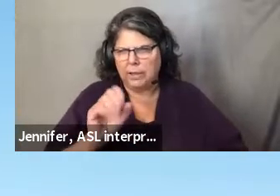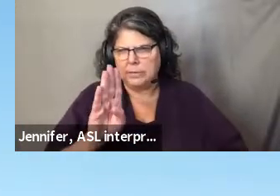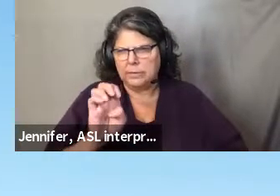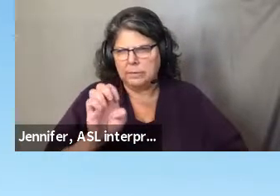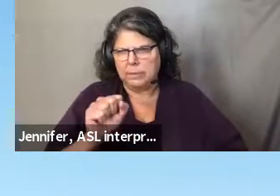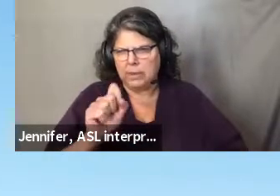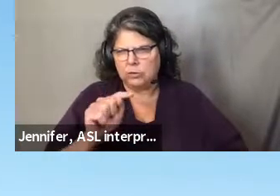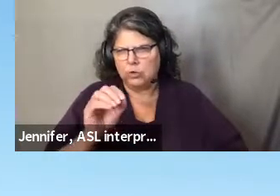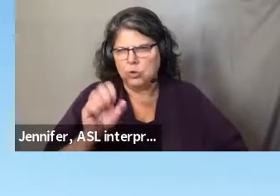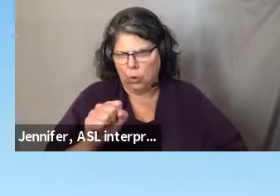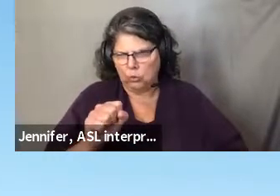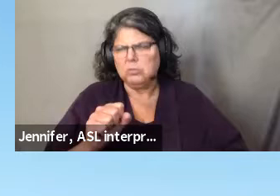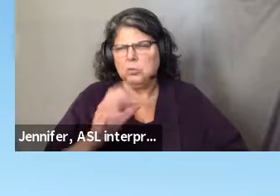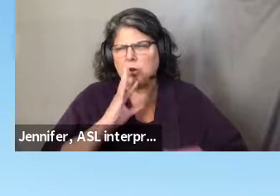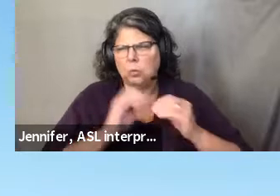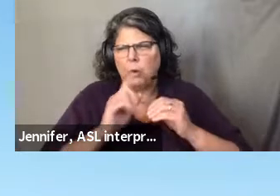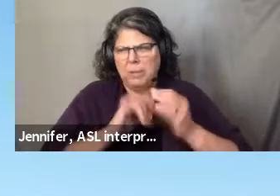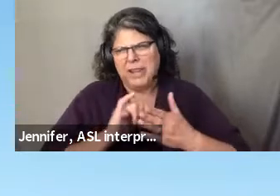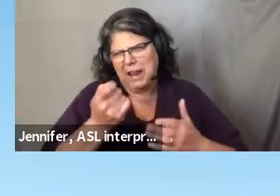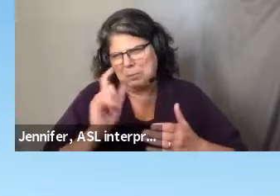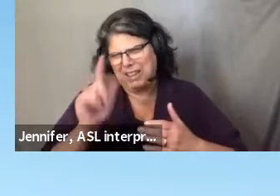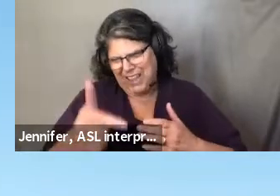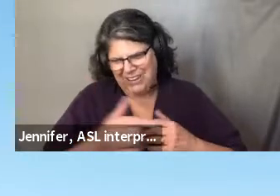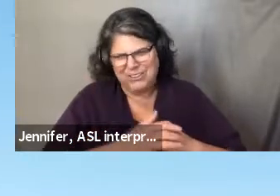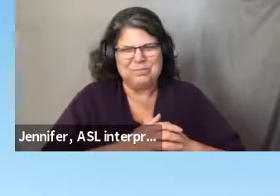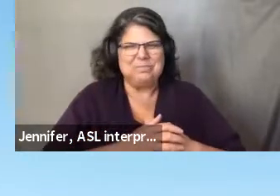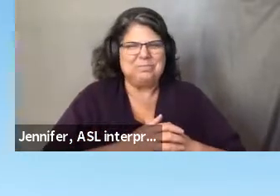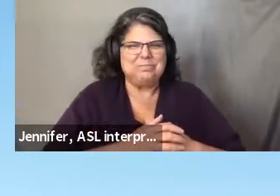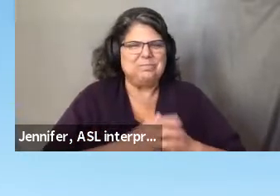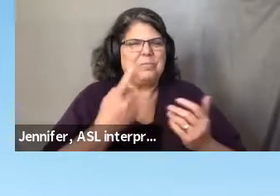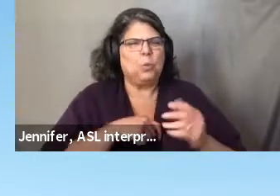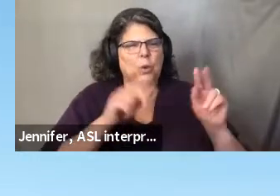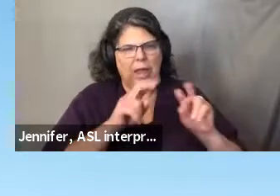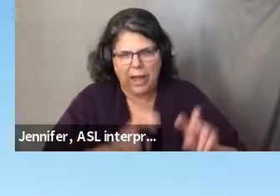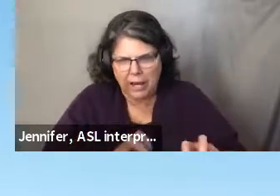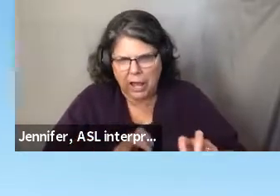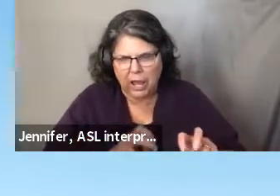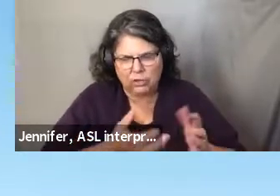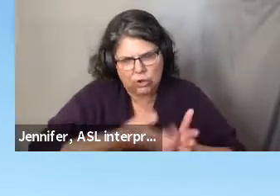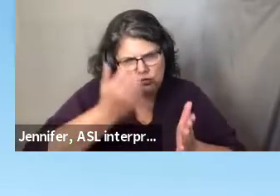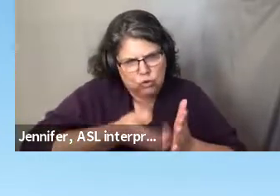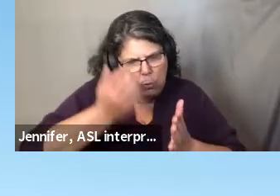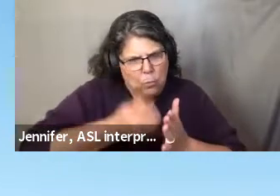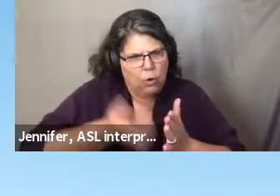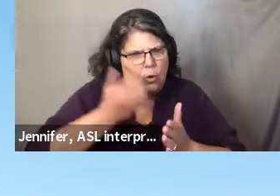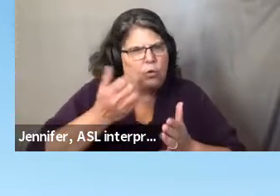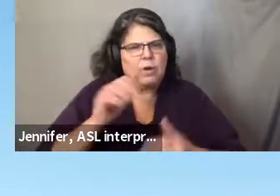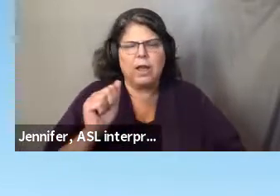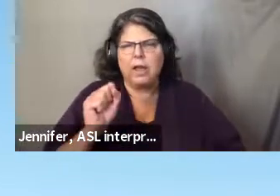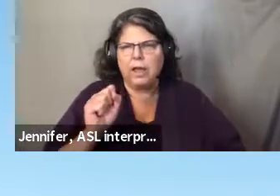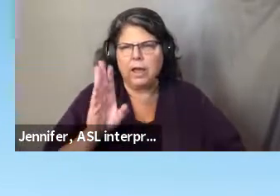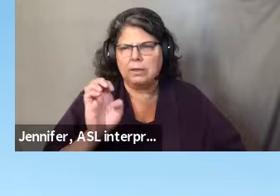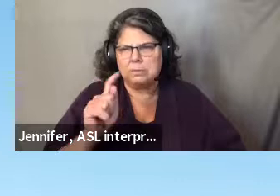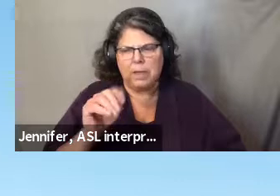a later slide. We analyze and remove asbestos